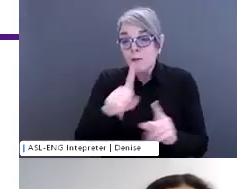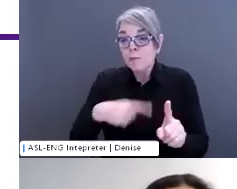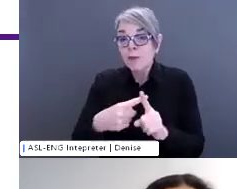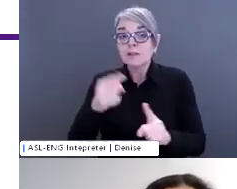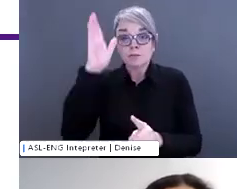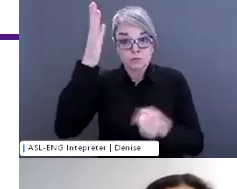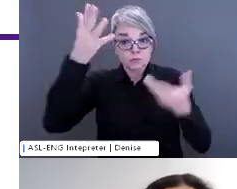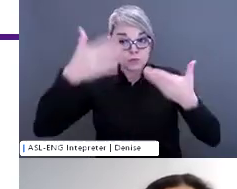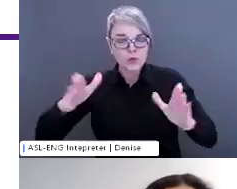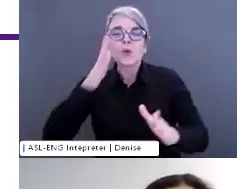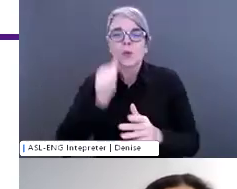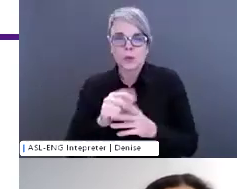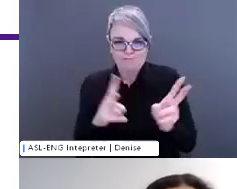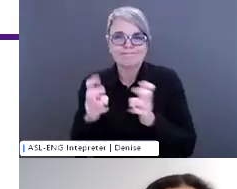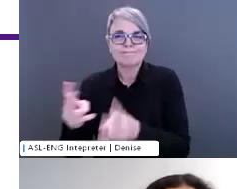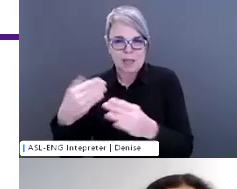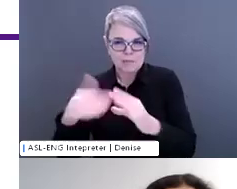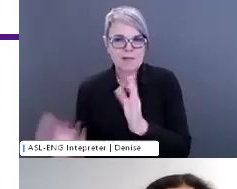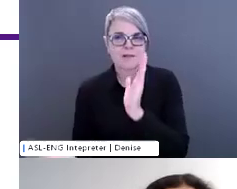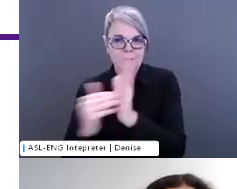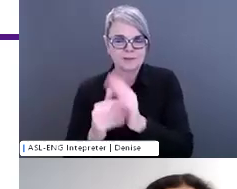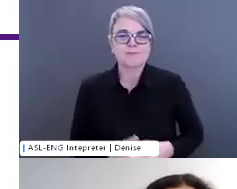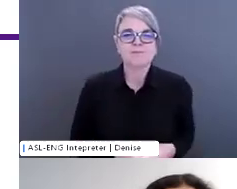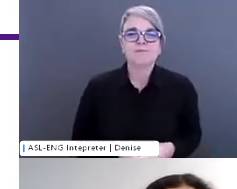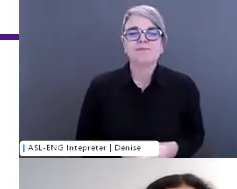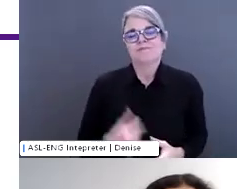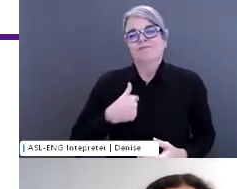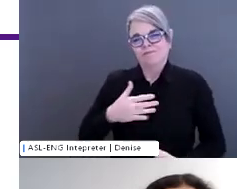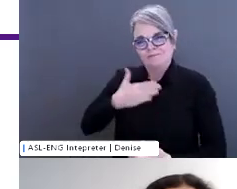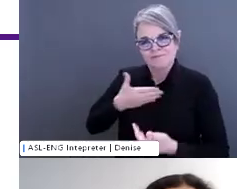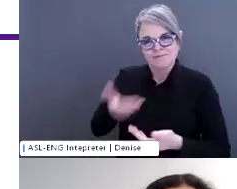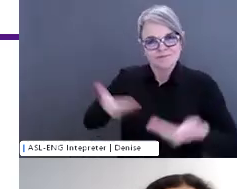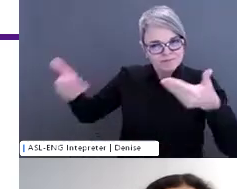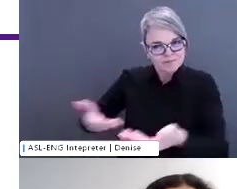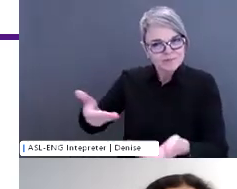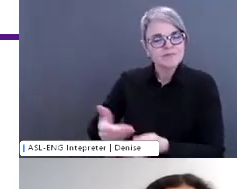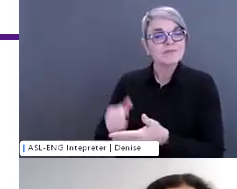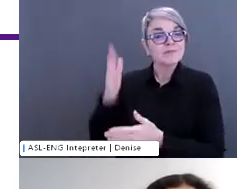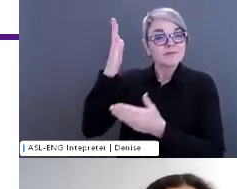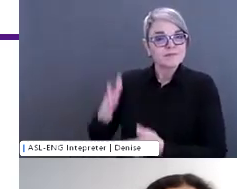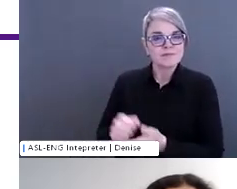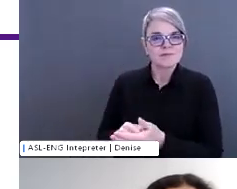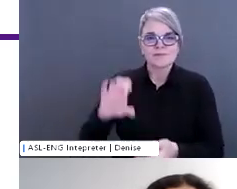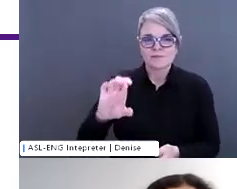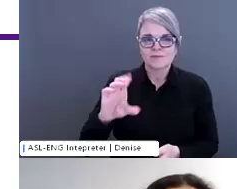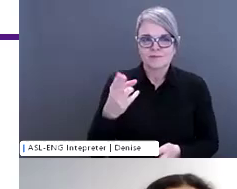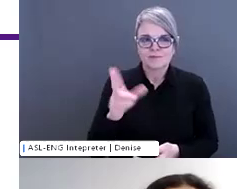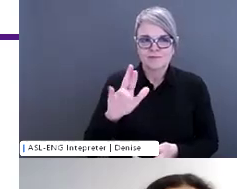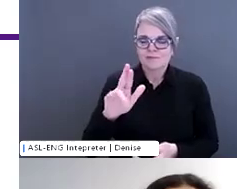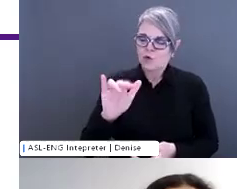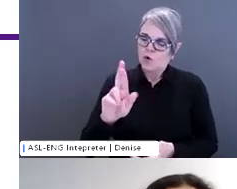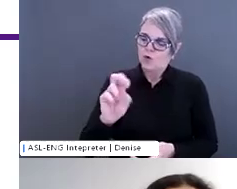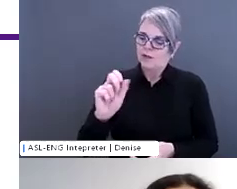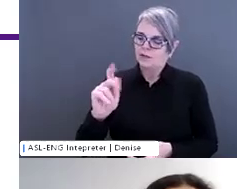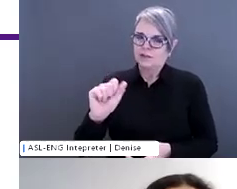So it gives me great pleasure to introduce our speaker today, Christina Genua, and she is the Senior